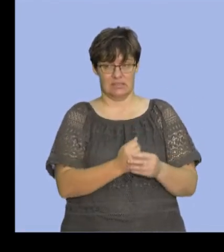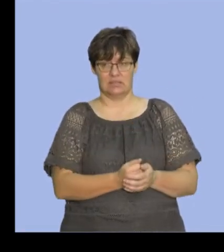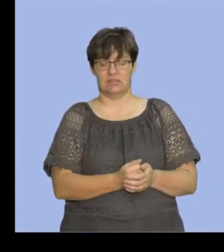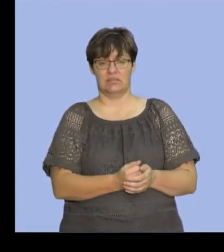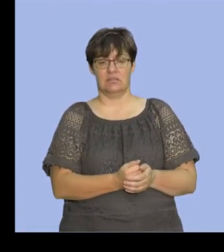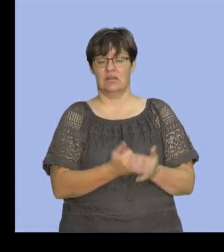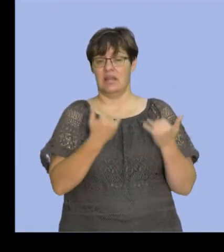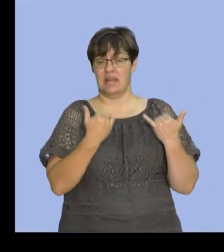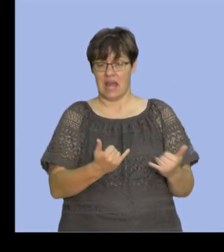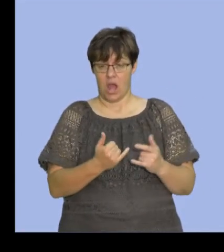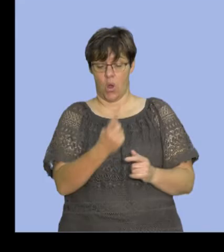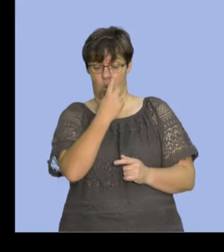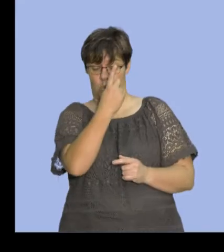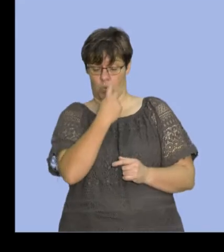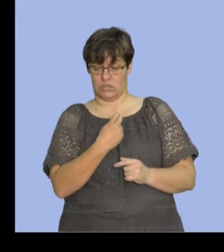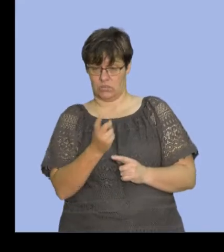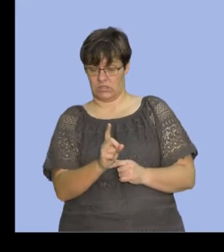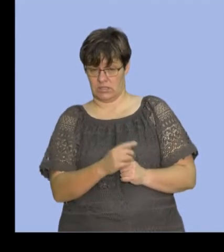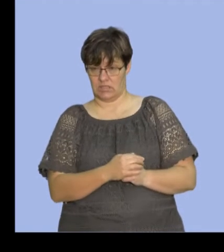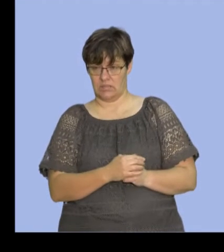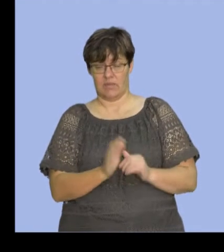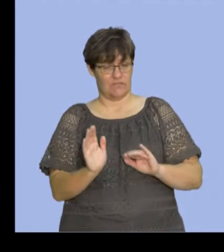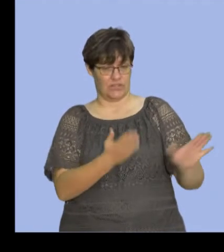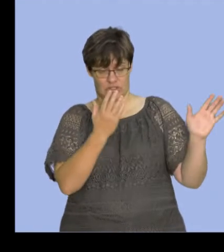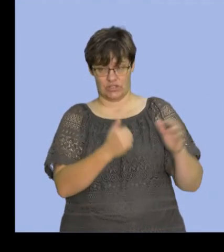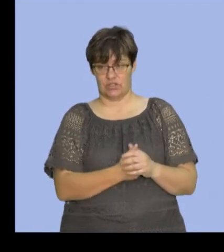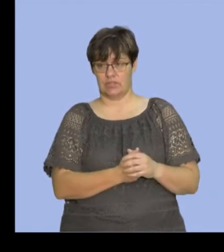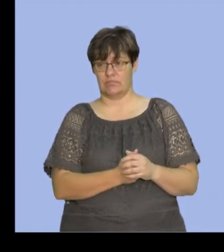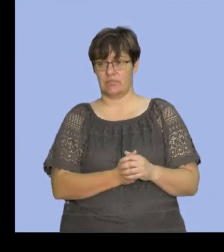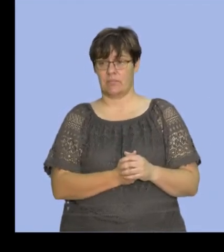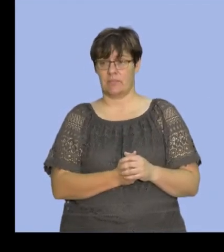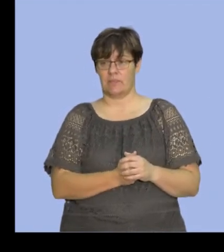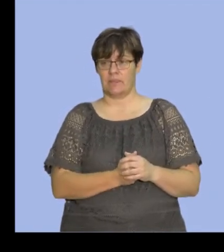we ask, the question is, we've done this one here.